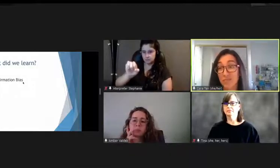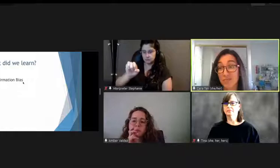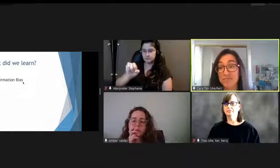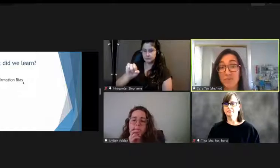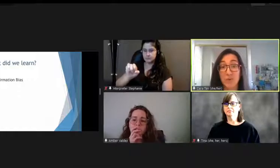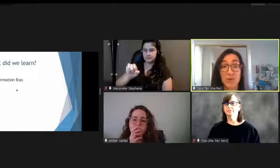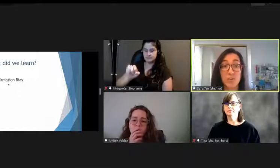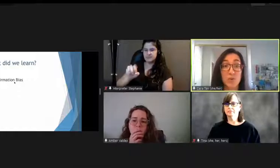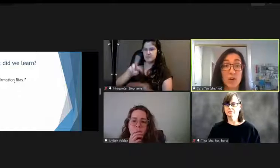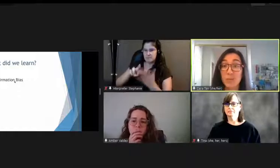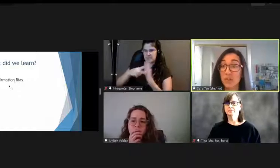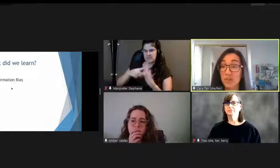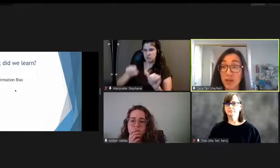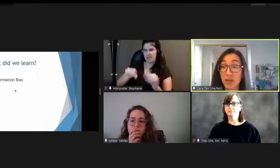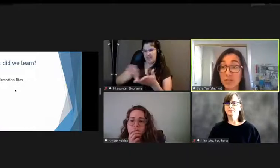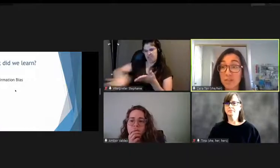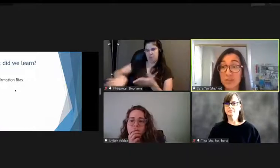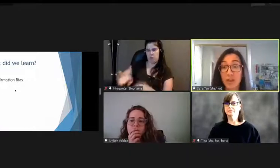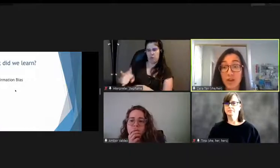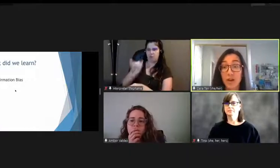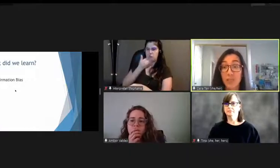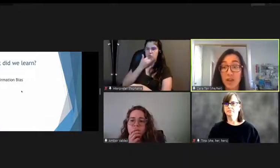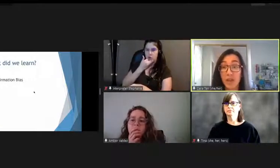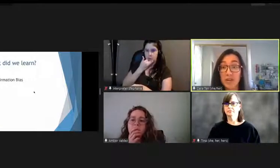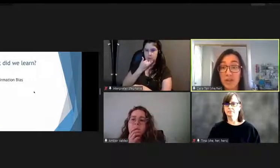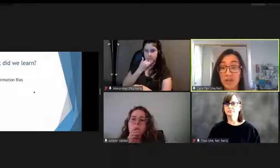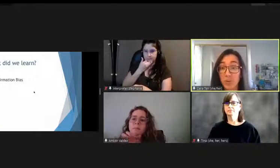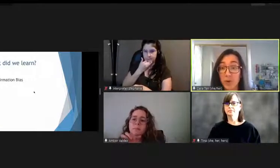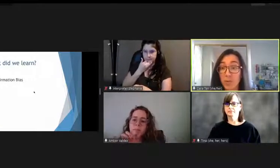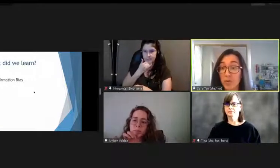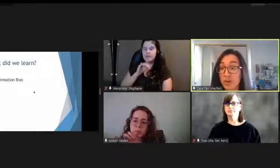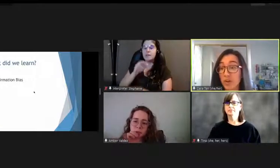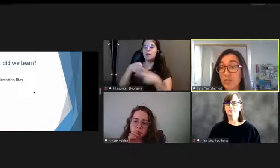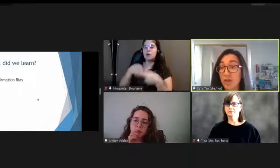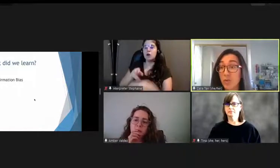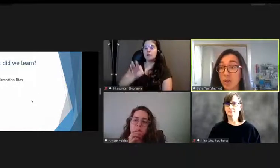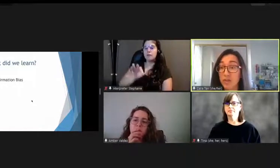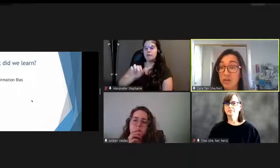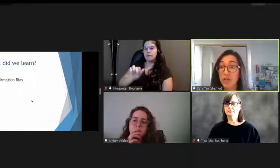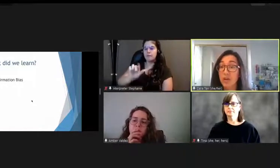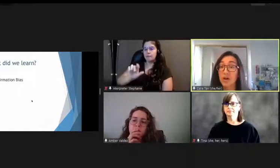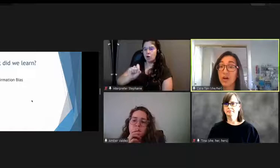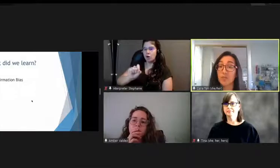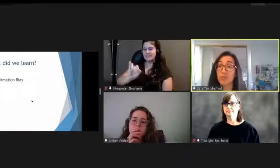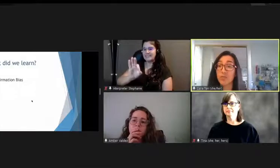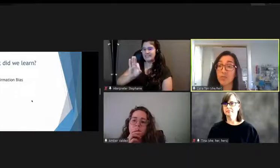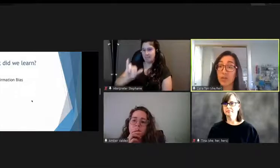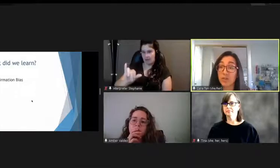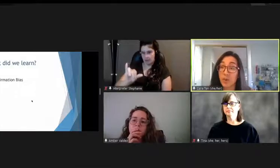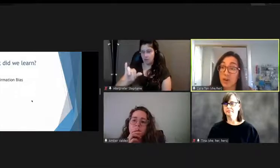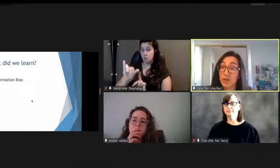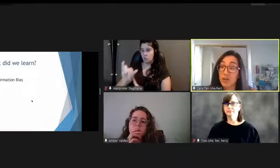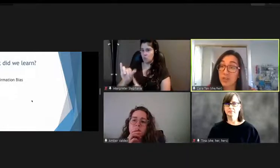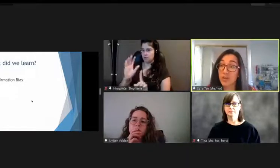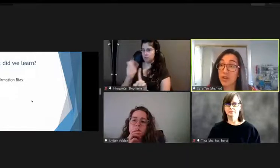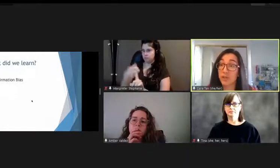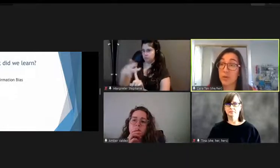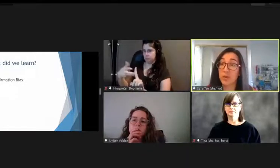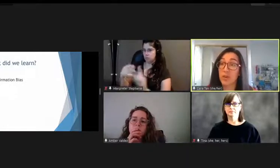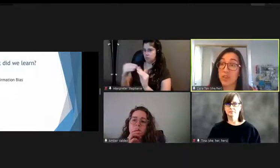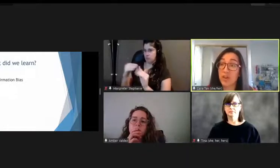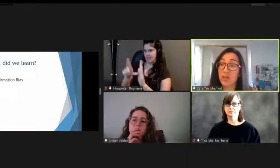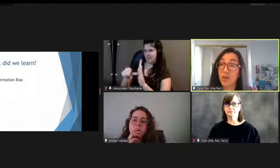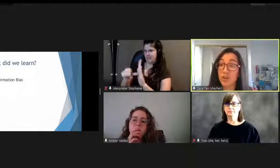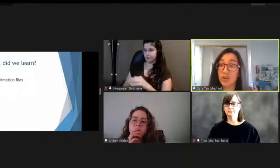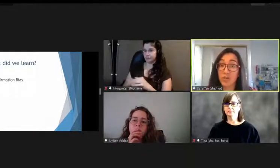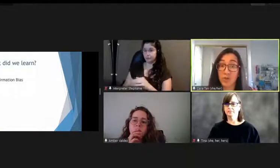scientific. So confirmation bias. And you bring up a really great example, Caitlin. Facebook is a place where